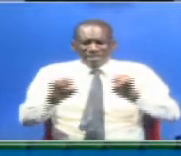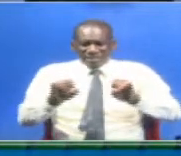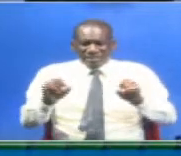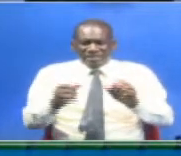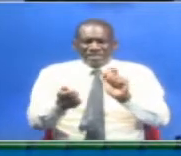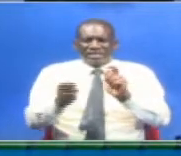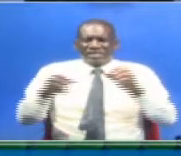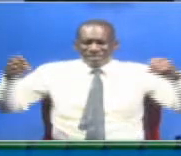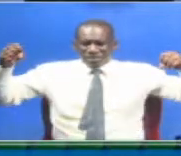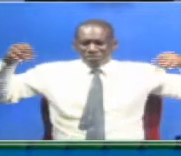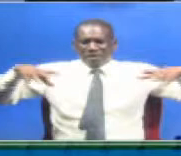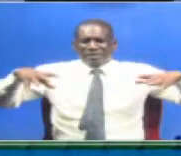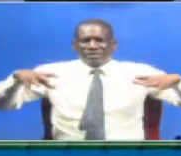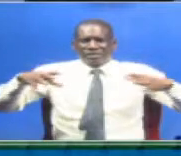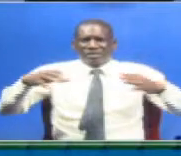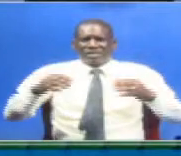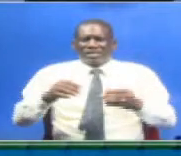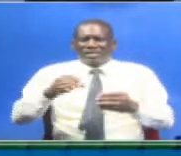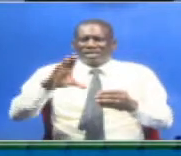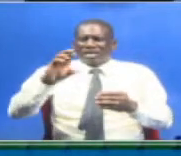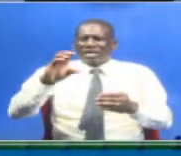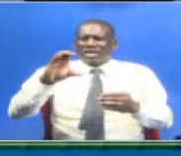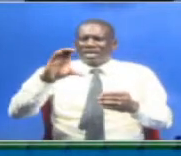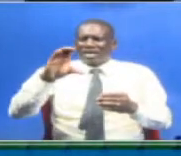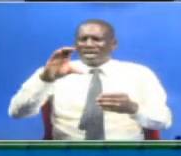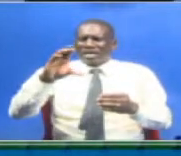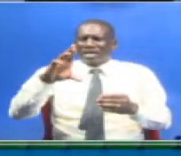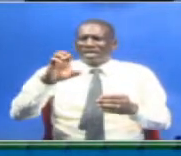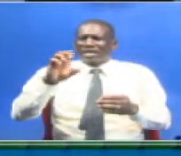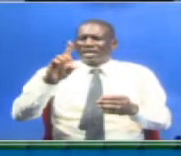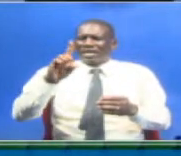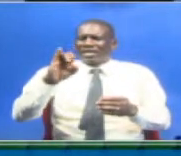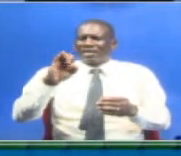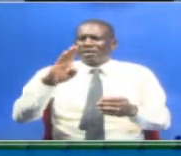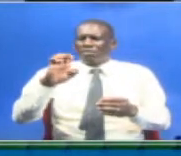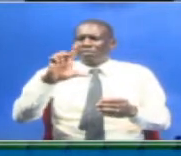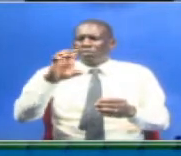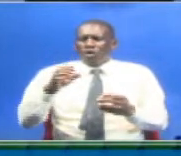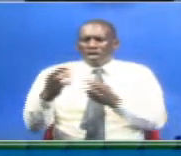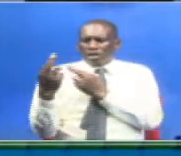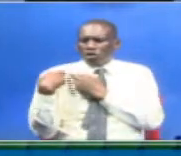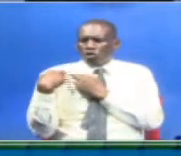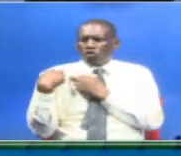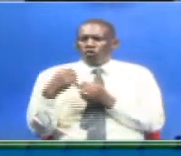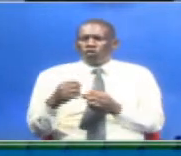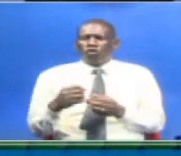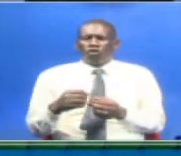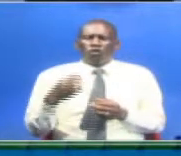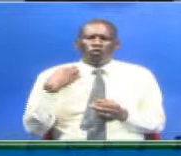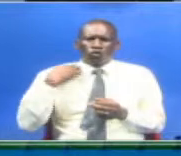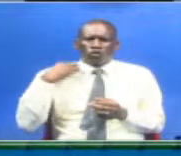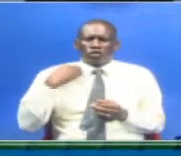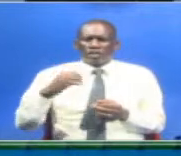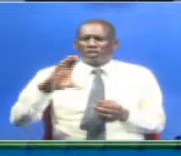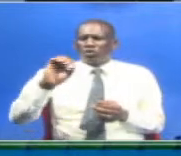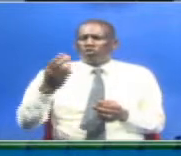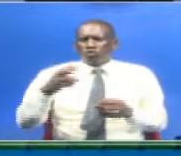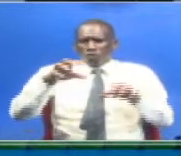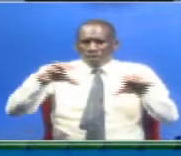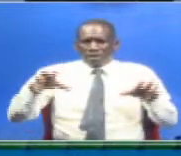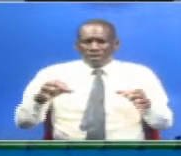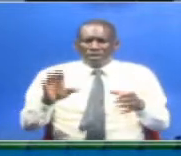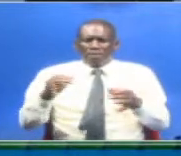transparency, credibility, and accountability for voluntary carbon markets. By harmonizing